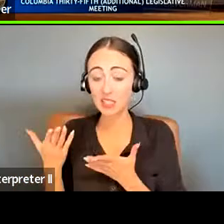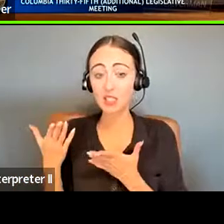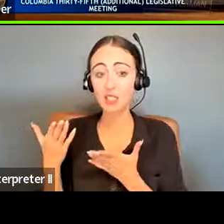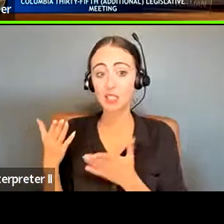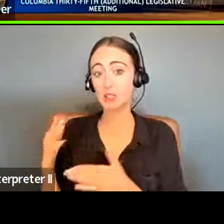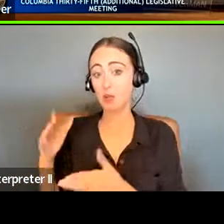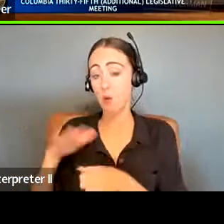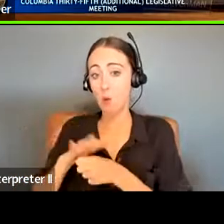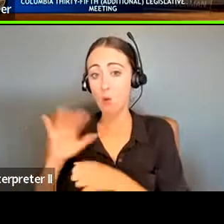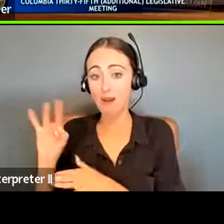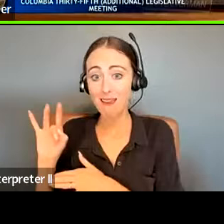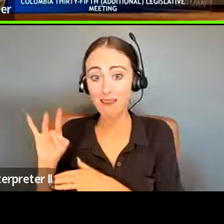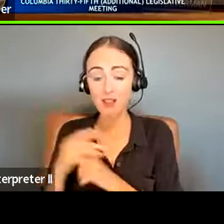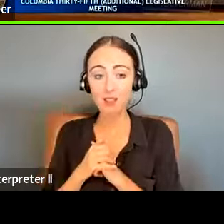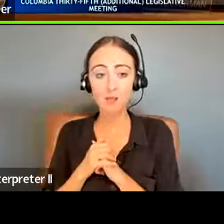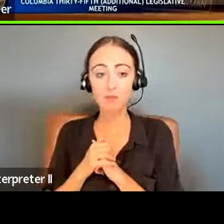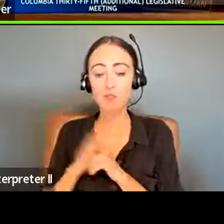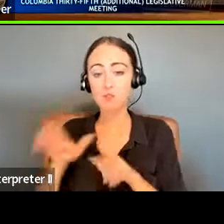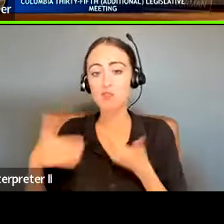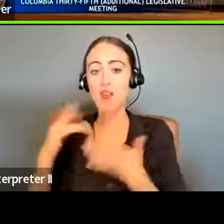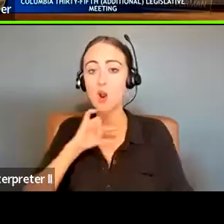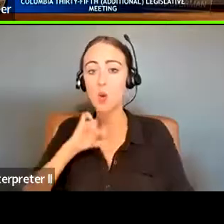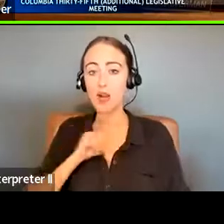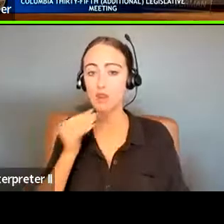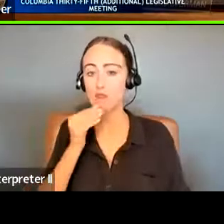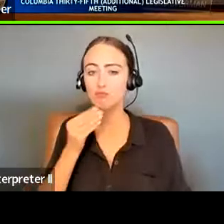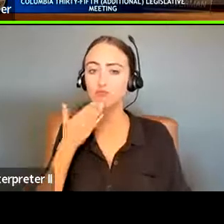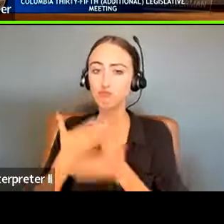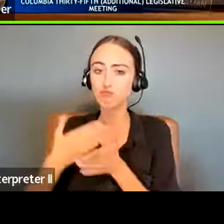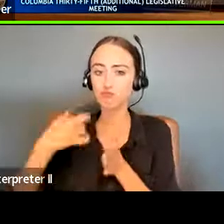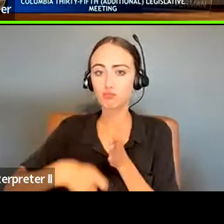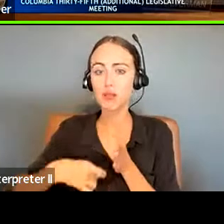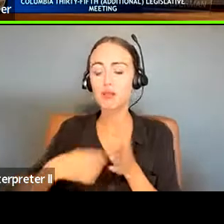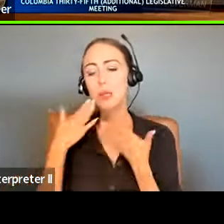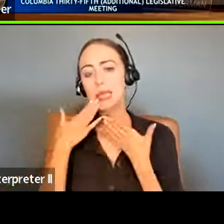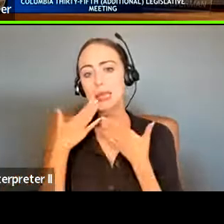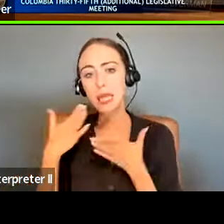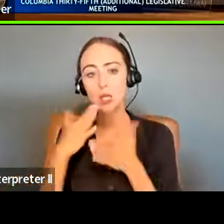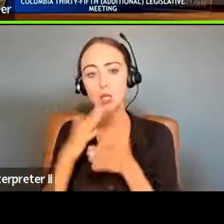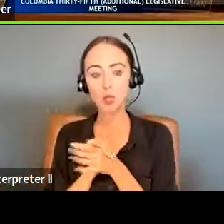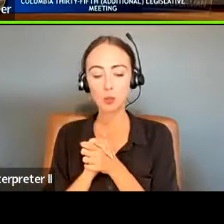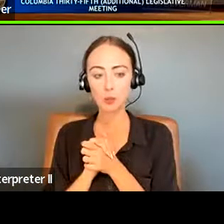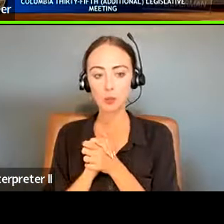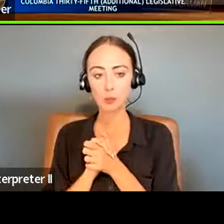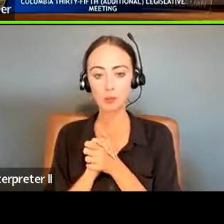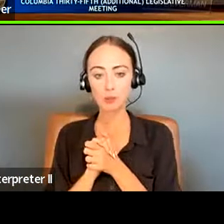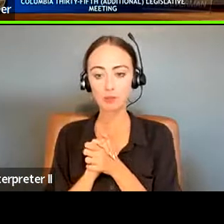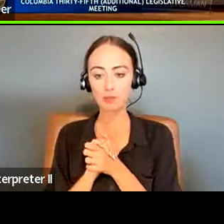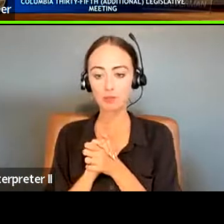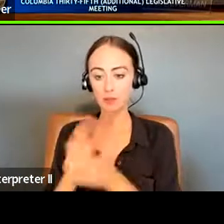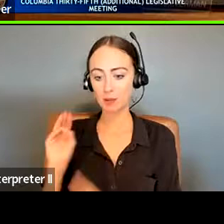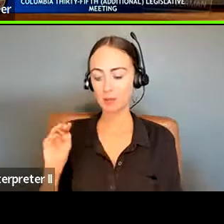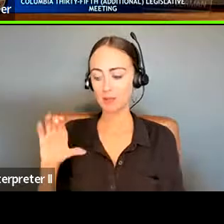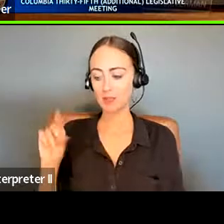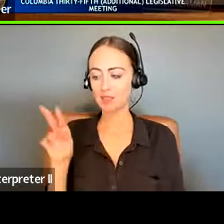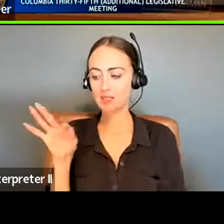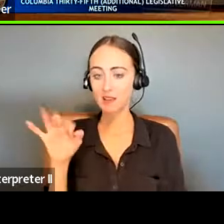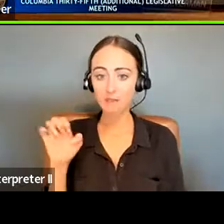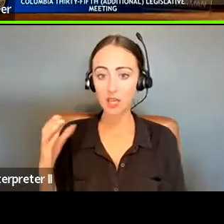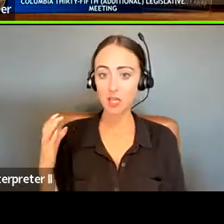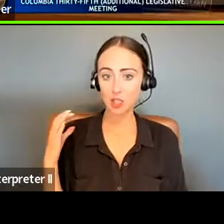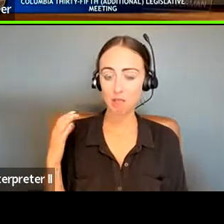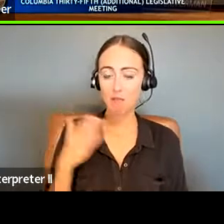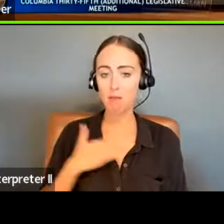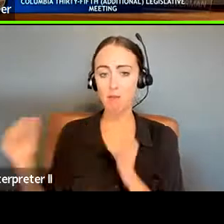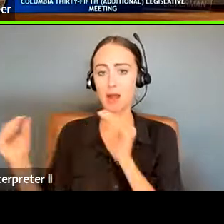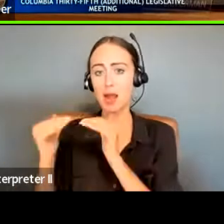matter, to provide quality of food at affordable prices. I want to thank you, Councilman McDuffie and Chairman Mendelson and my